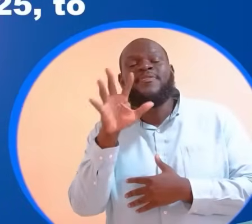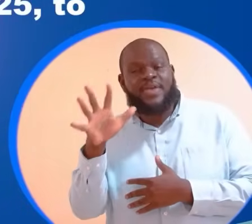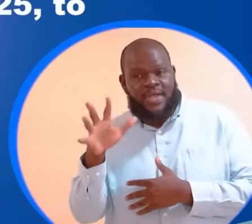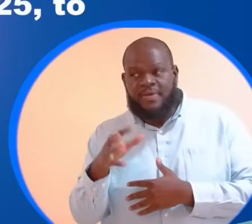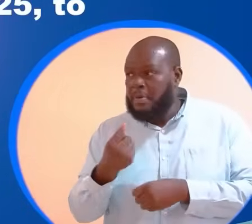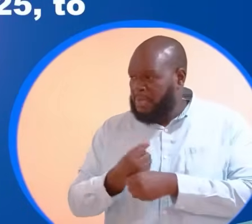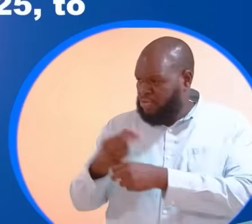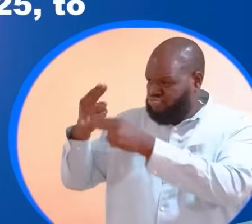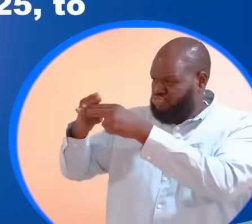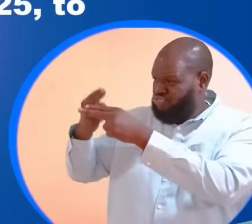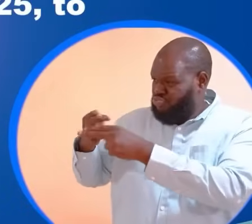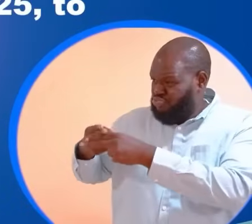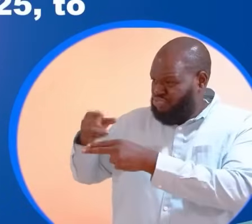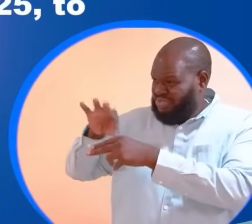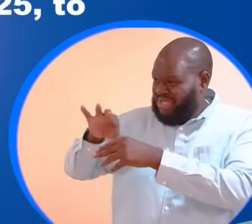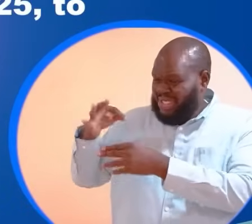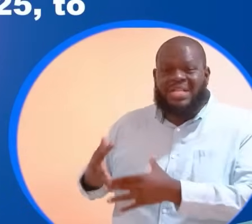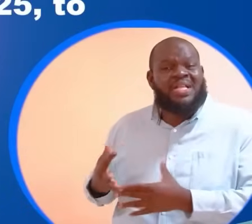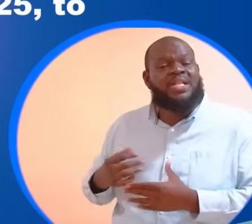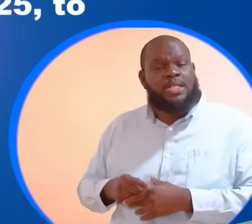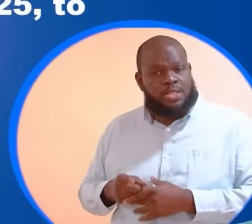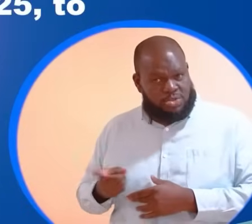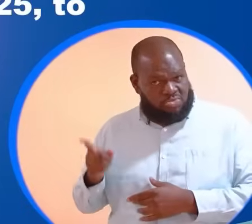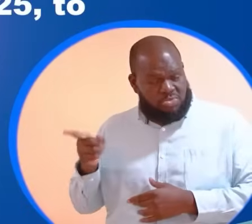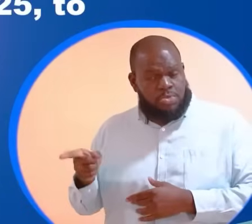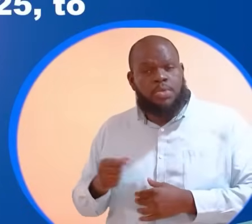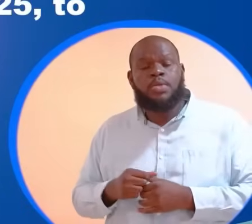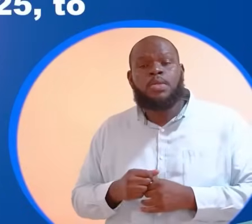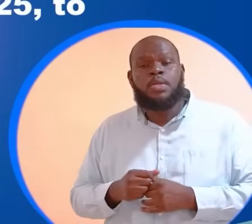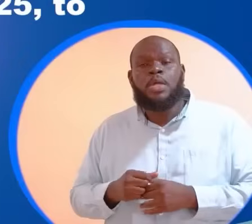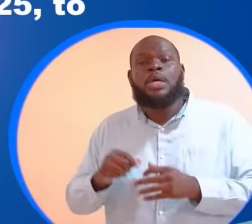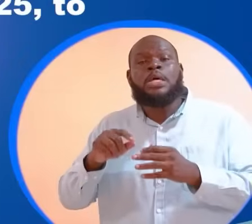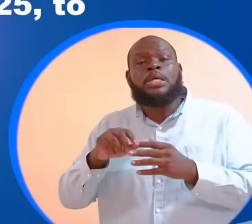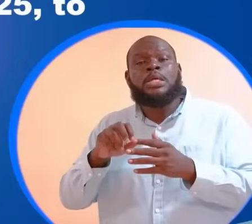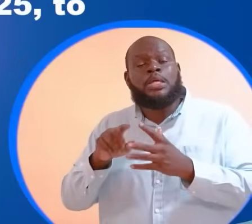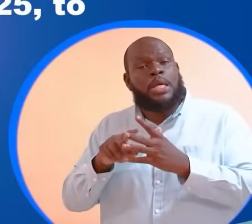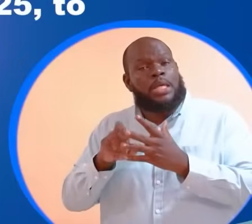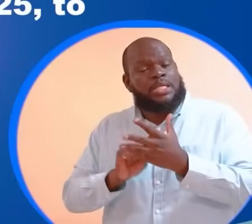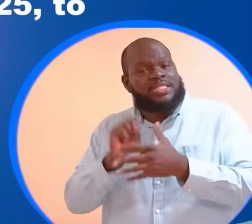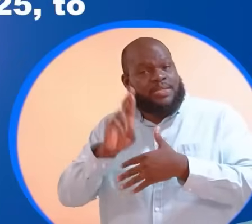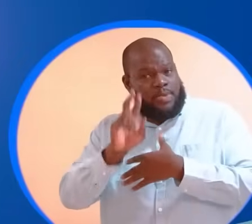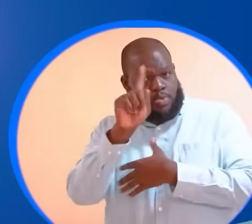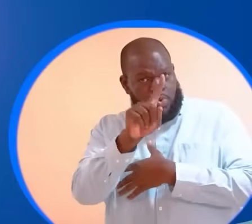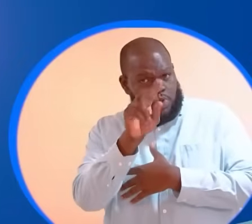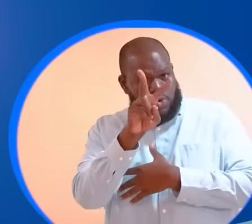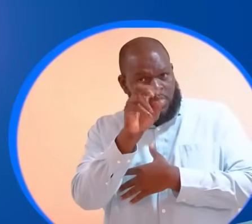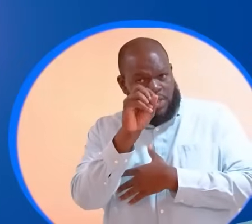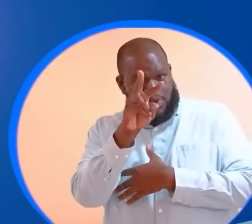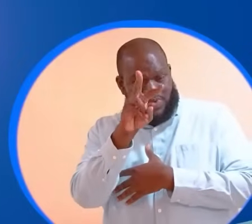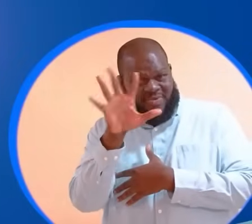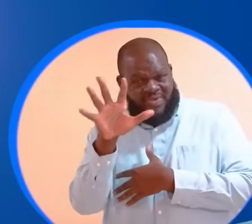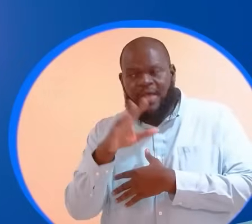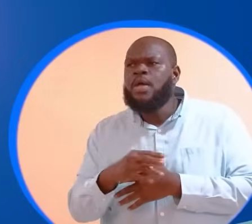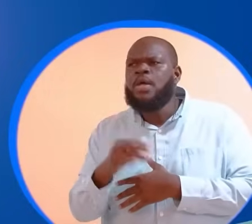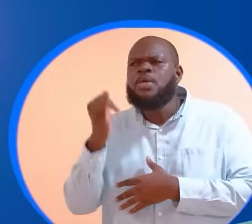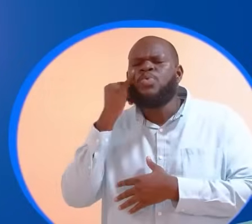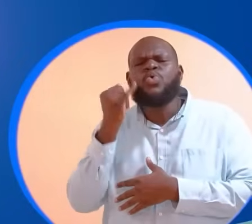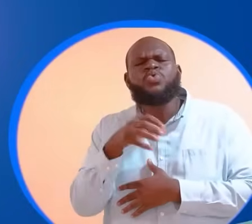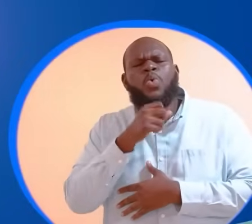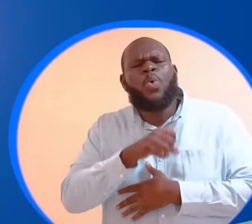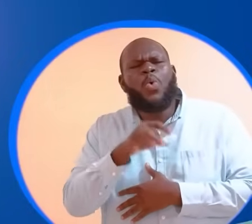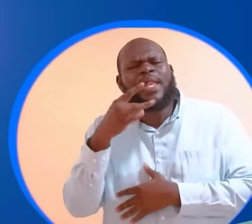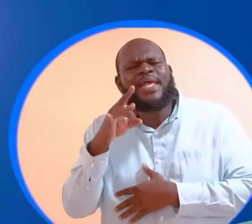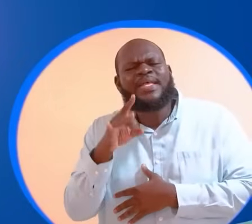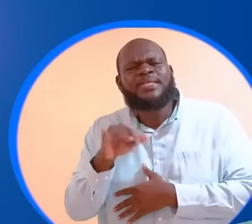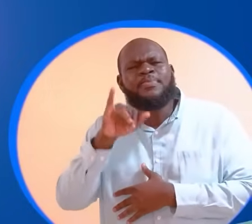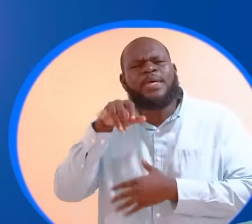official list of electors for the conduct of general and regional elections on September 1, 2025. If you will be 18 years or older by